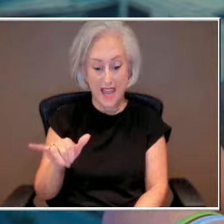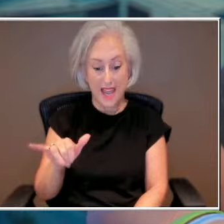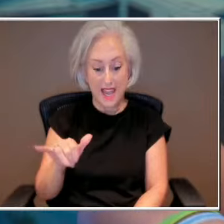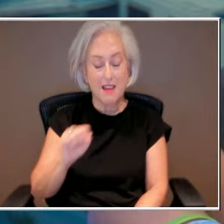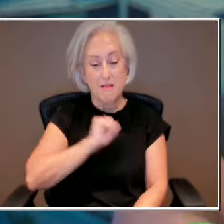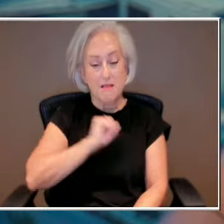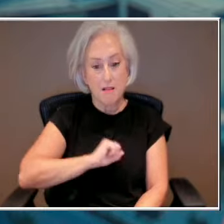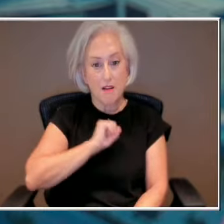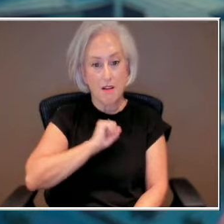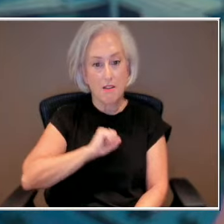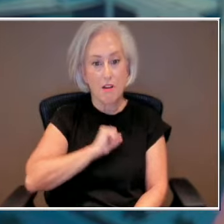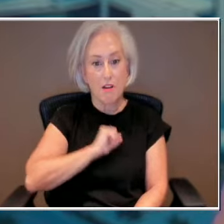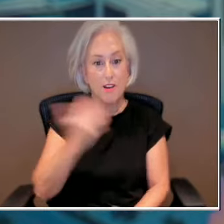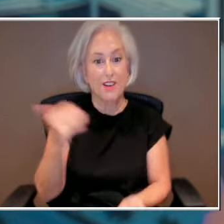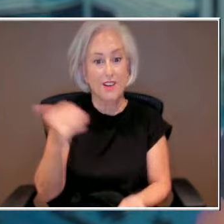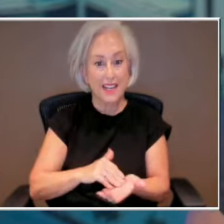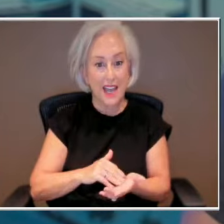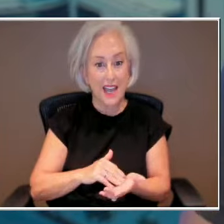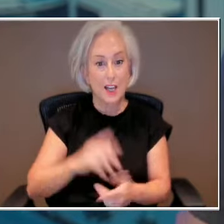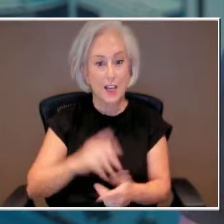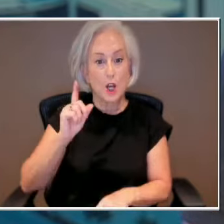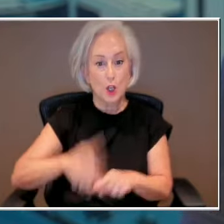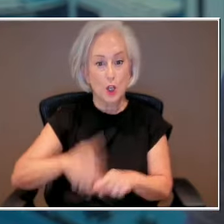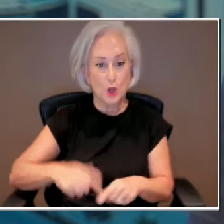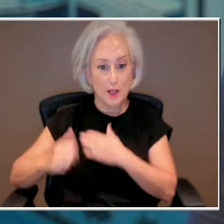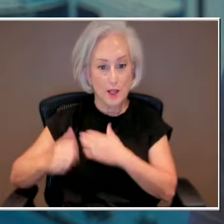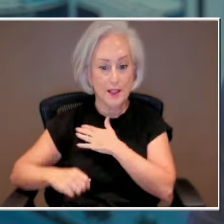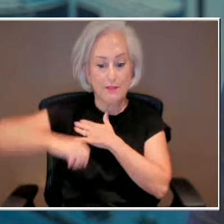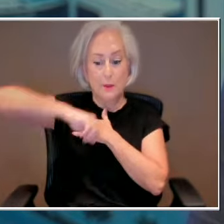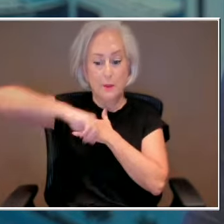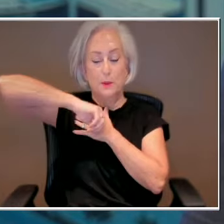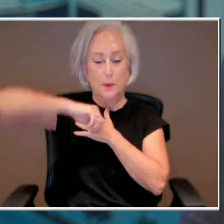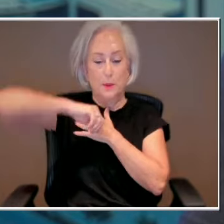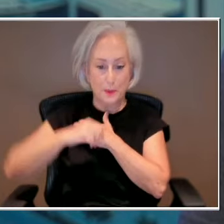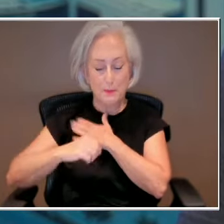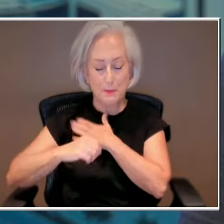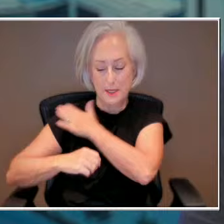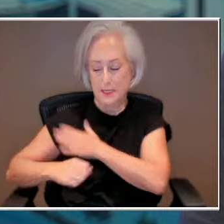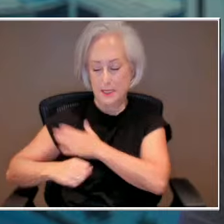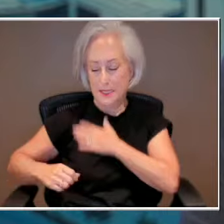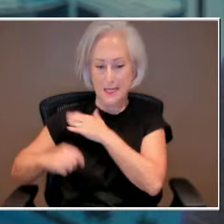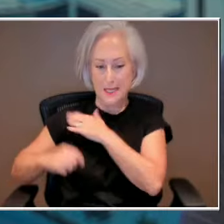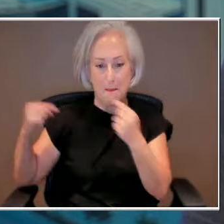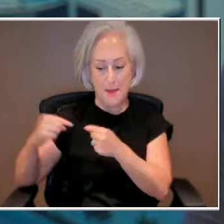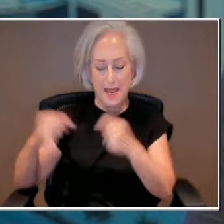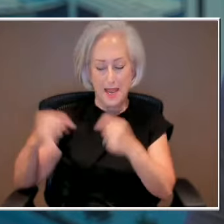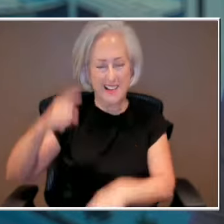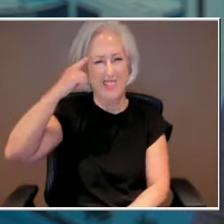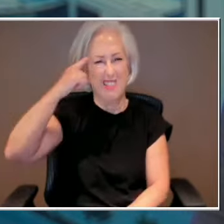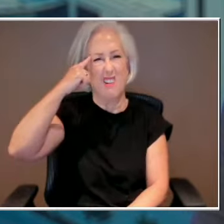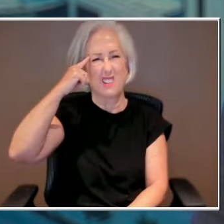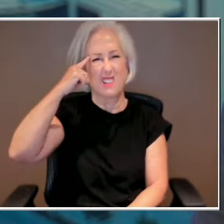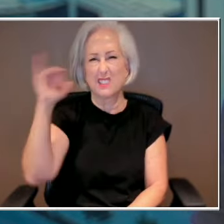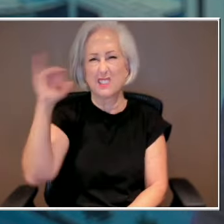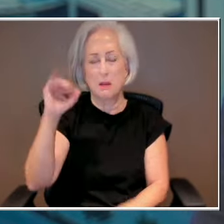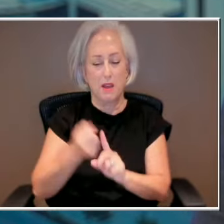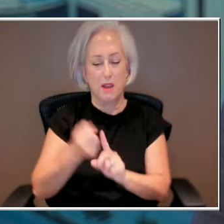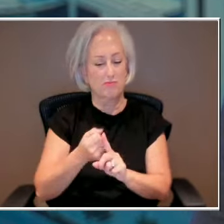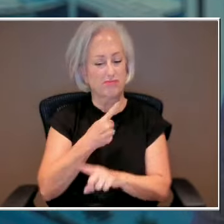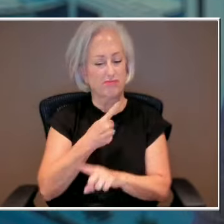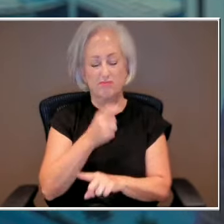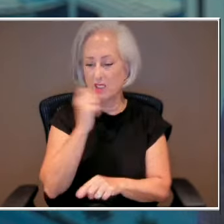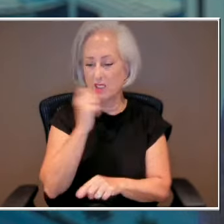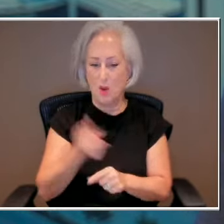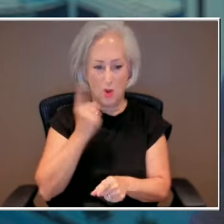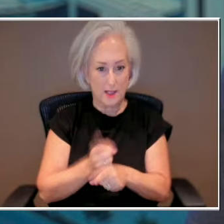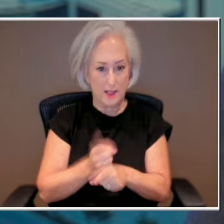arm past about here because of pain that was going on here. I was like, okay, something's definitely off. And, so I